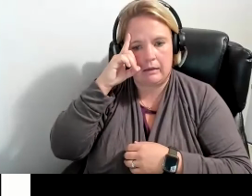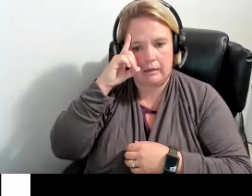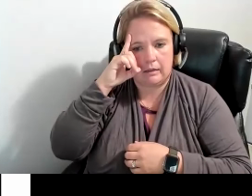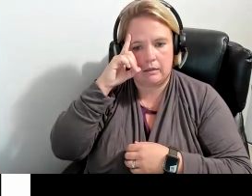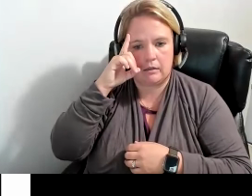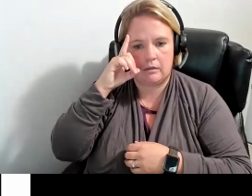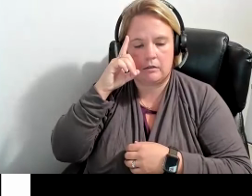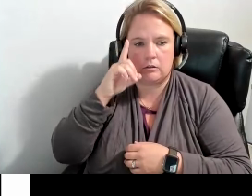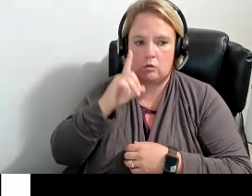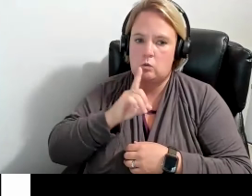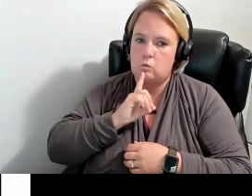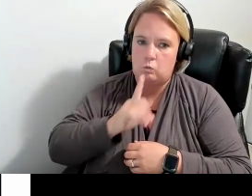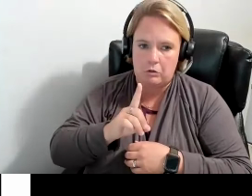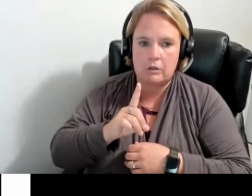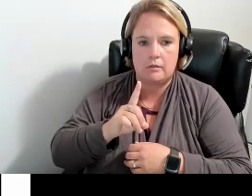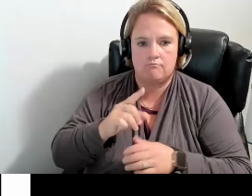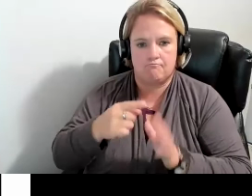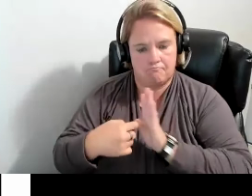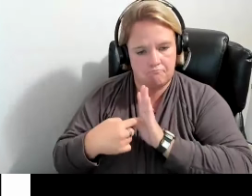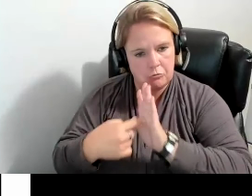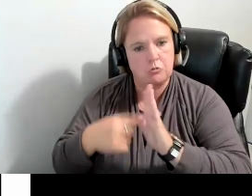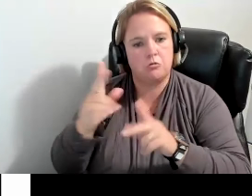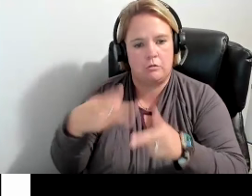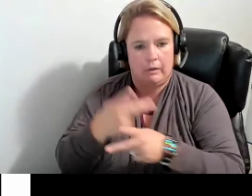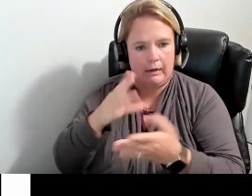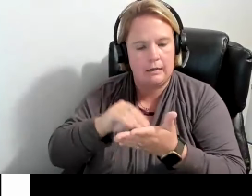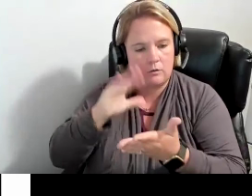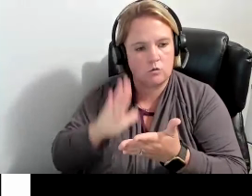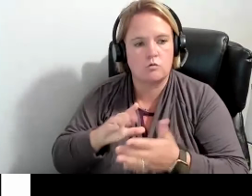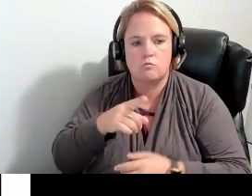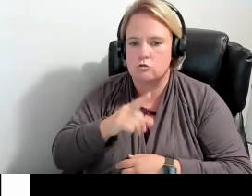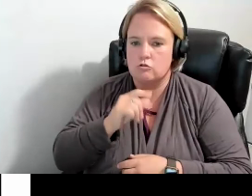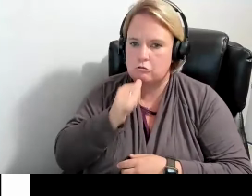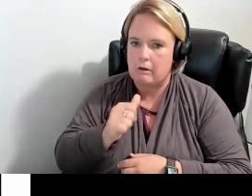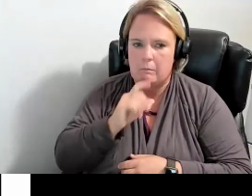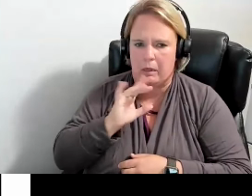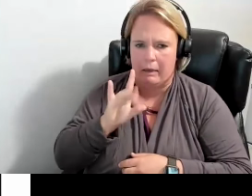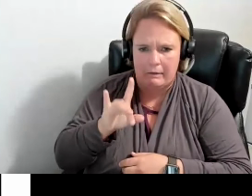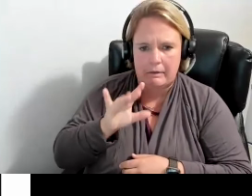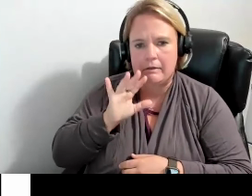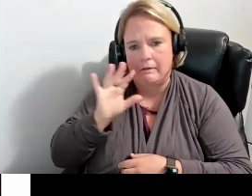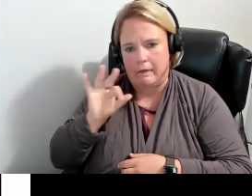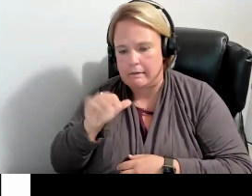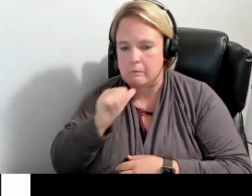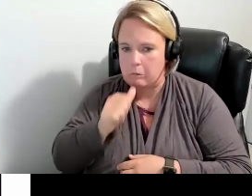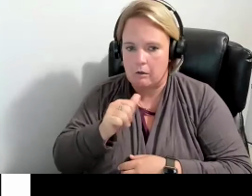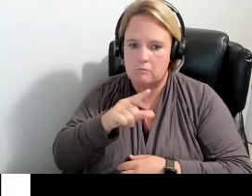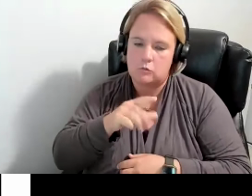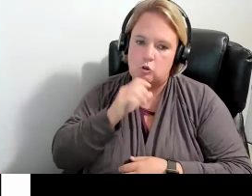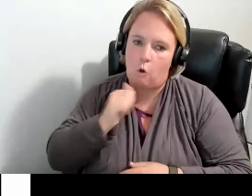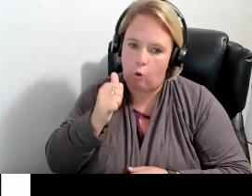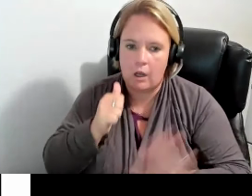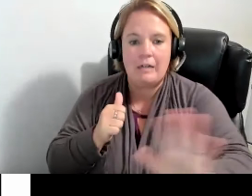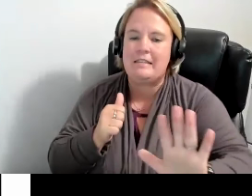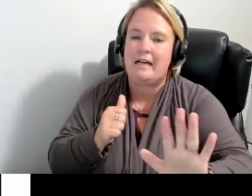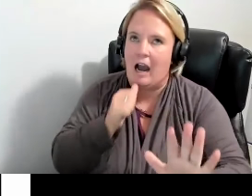student that we're working with. That, they're not this 18 to 19-year-old student. They are older. Sorry, I don't know that.